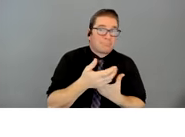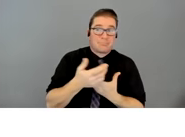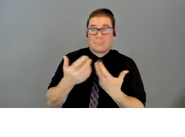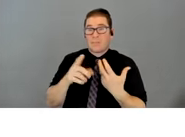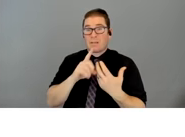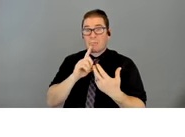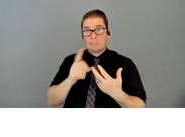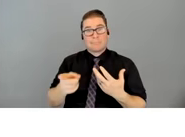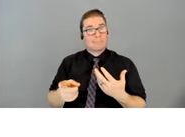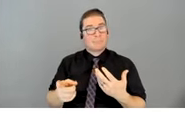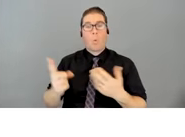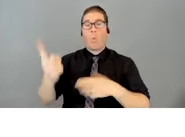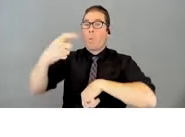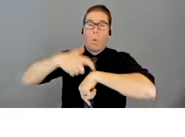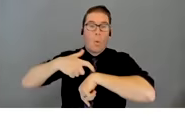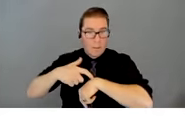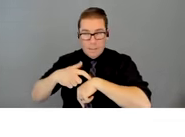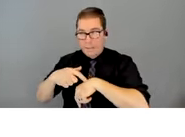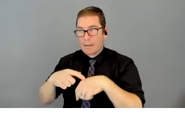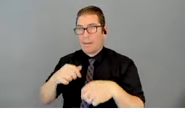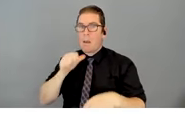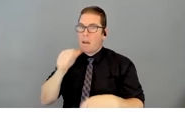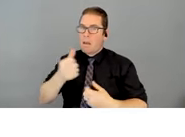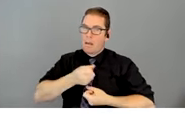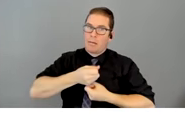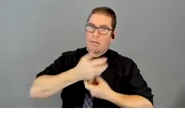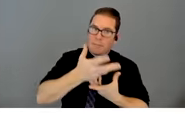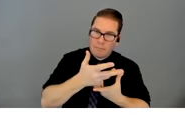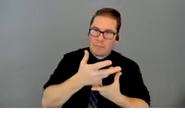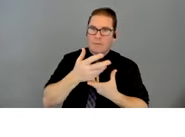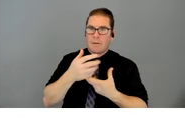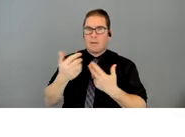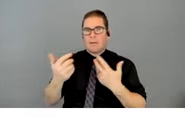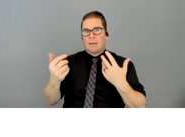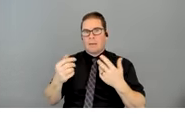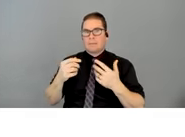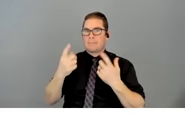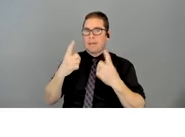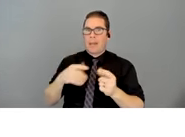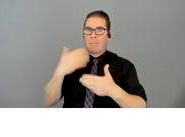the way to Sean. And this is why we're here today. But the student ended up